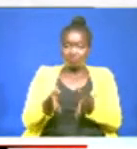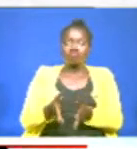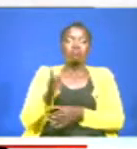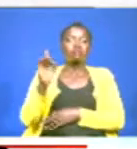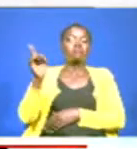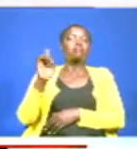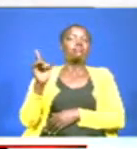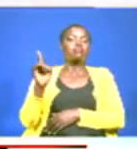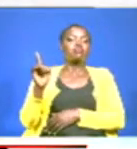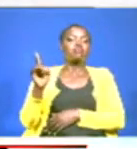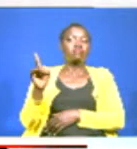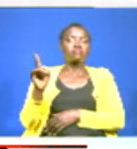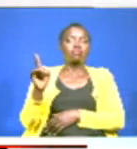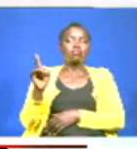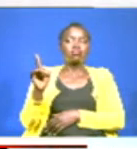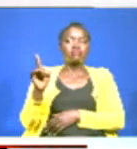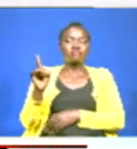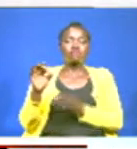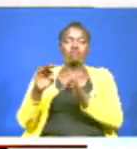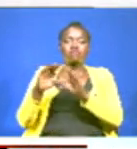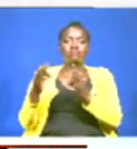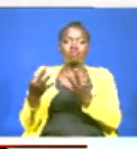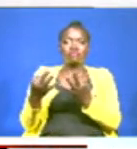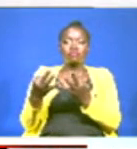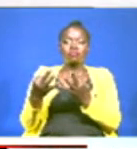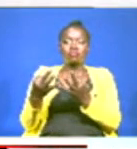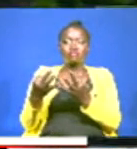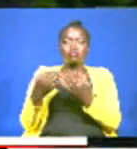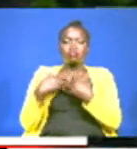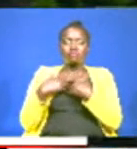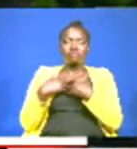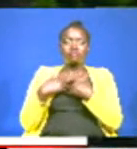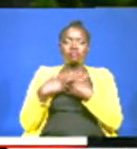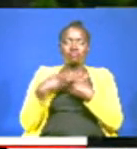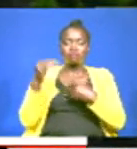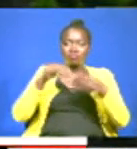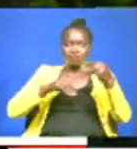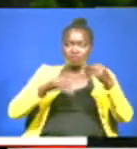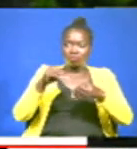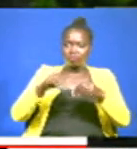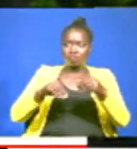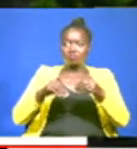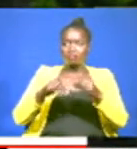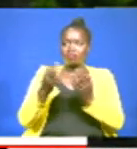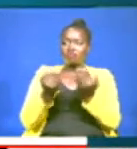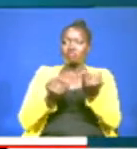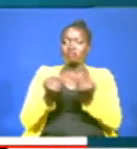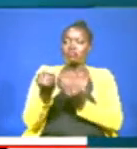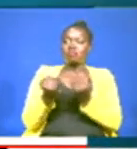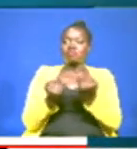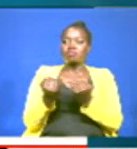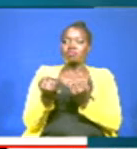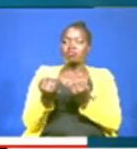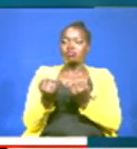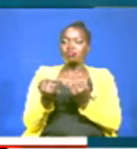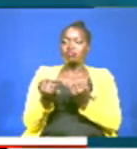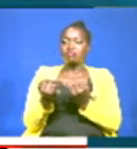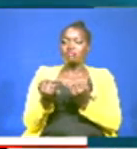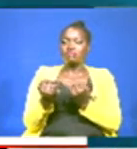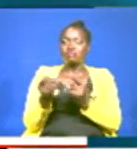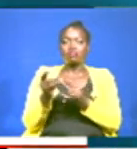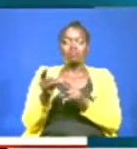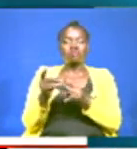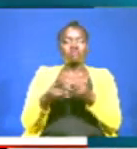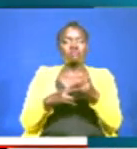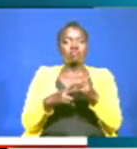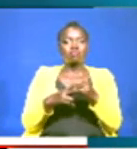in Nairobi, Kenya. The family will hold a fans drive on Saturday. That's around the corner, the 7th